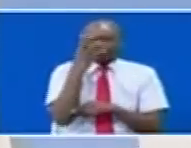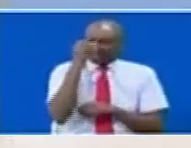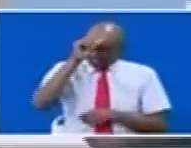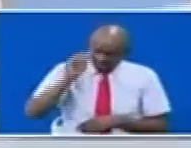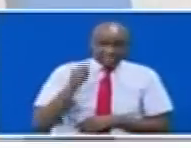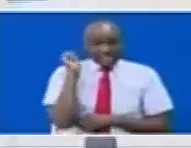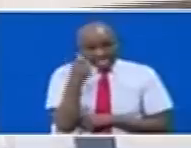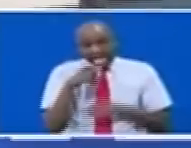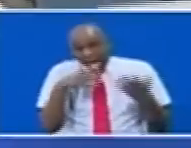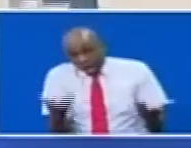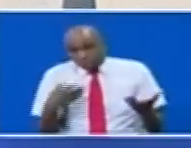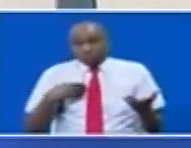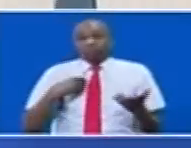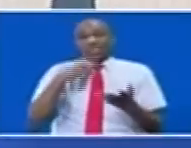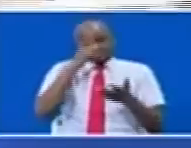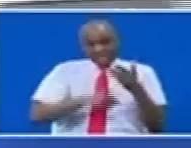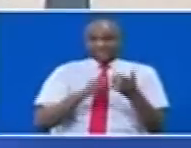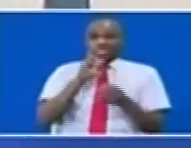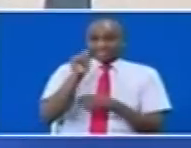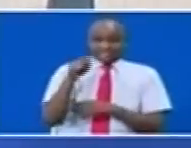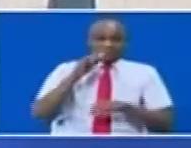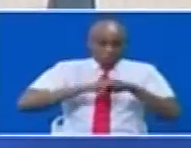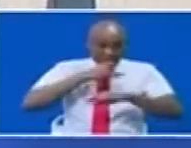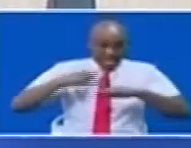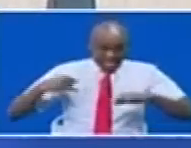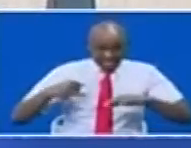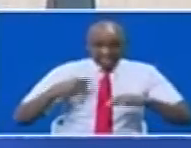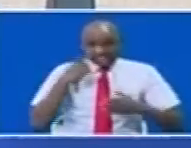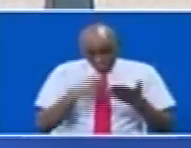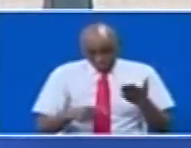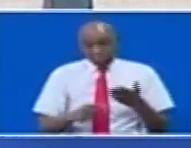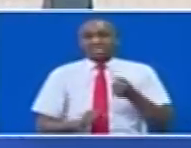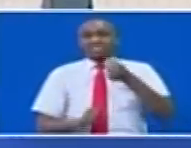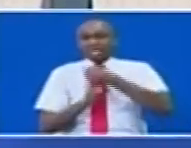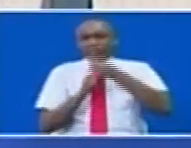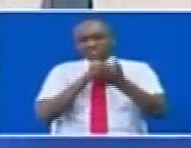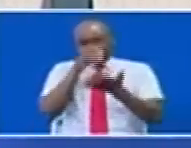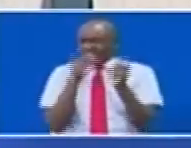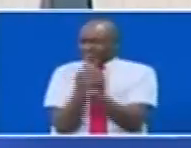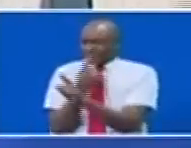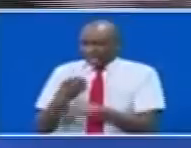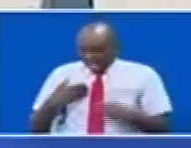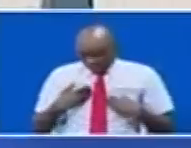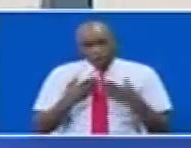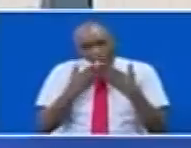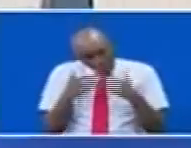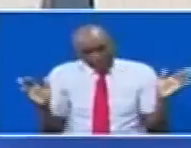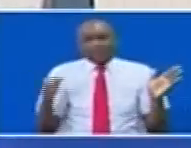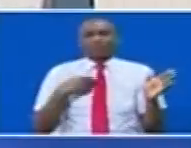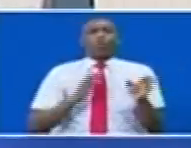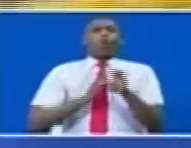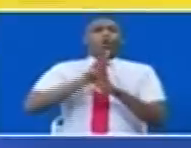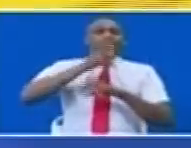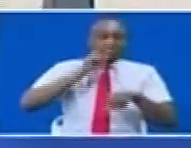Kenyans on how to file their tax returns online. The iTax support centers countrywide have also been opened for extended hours to